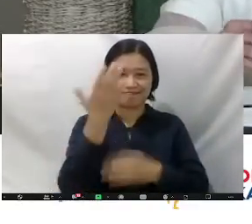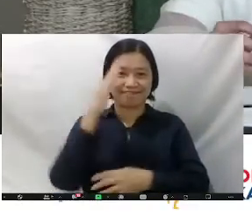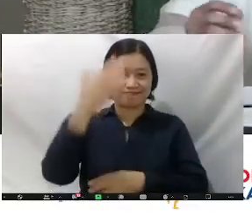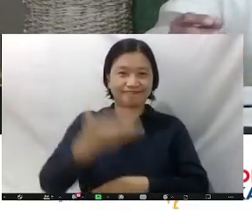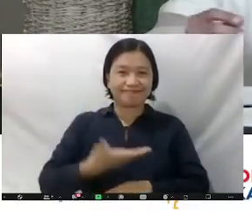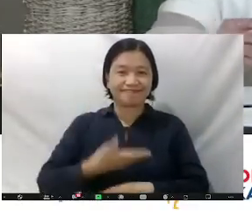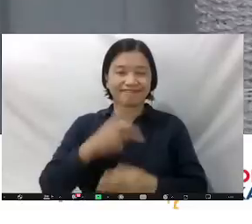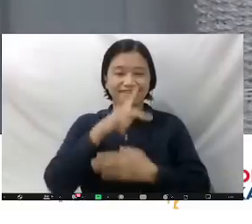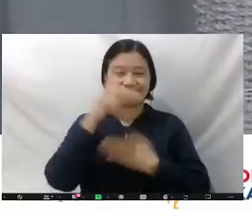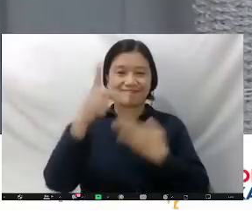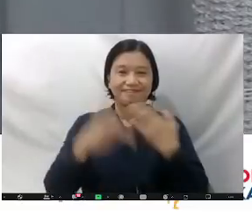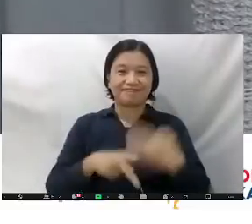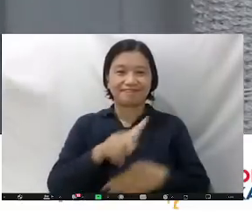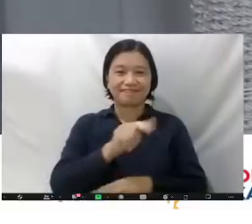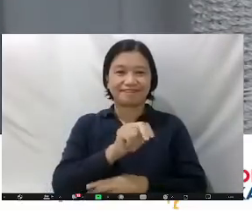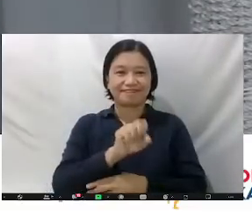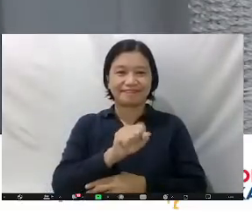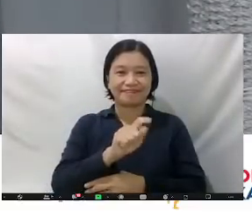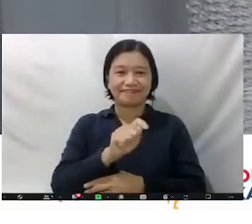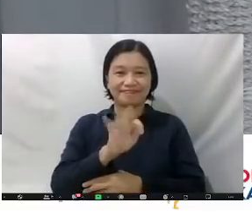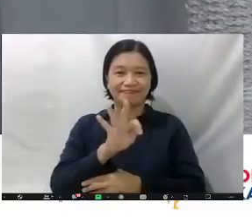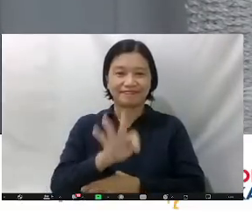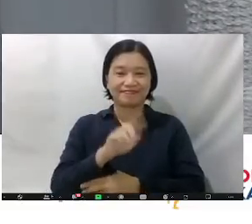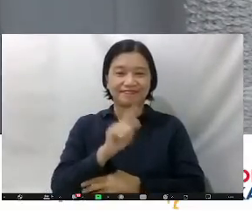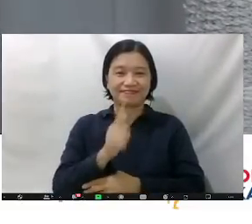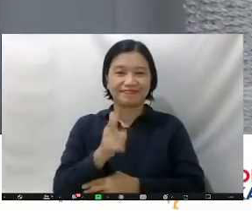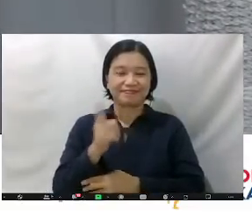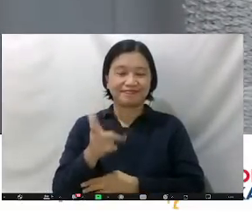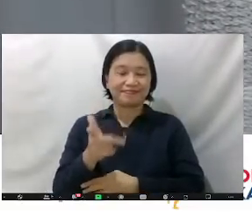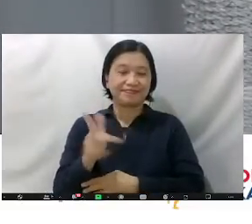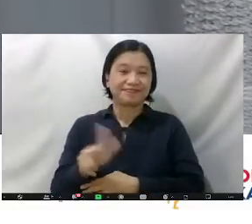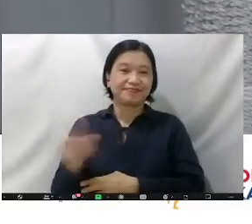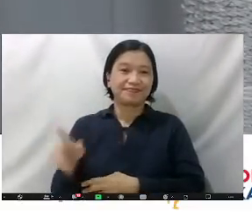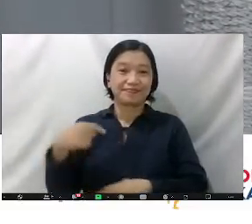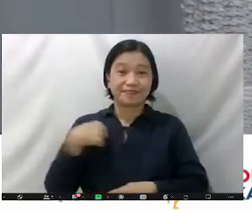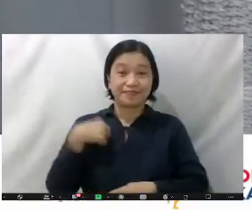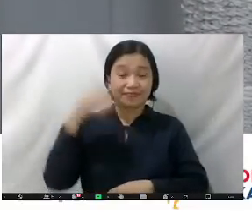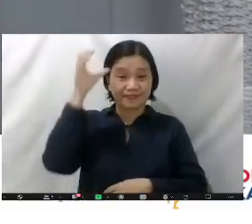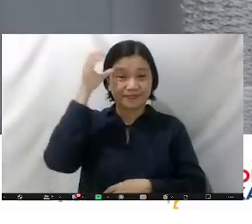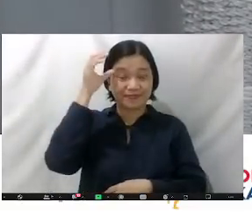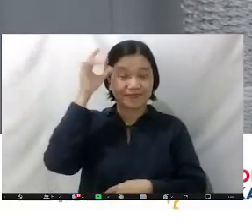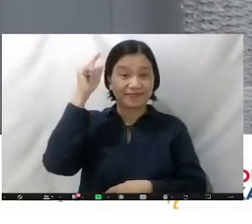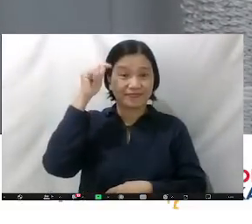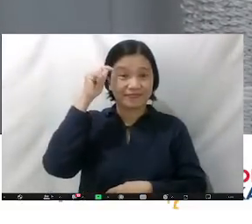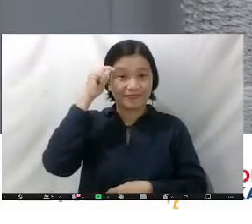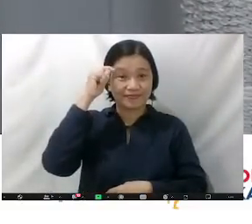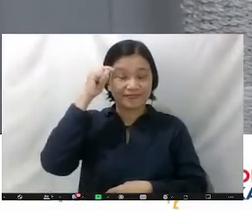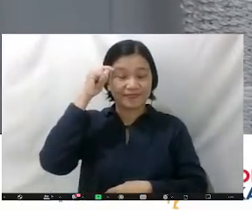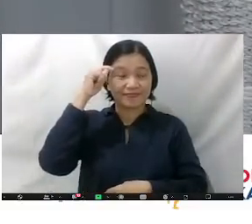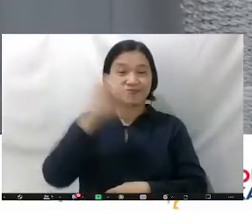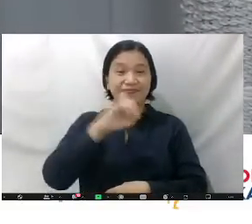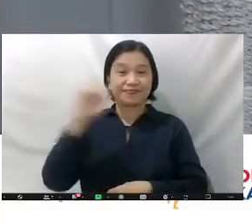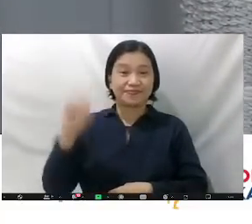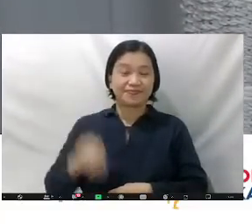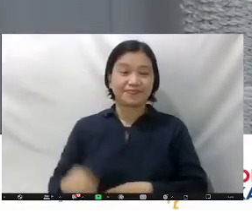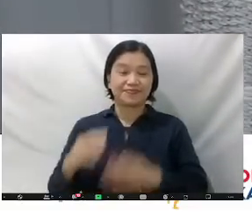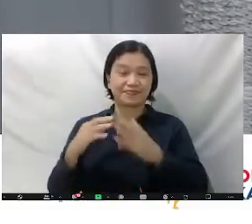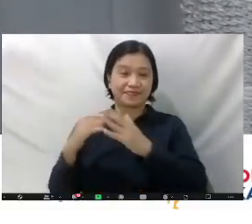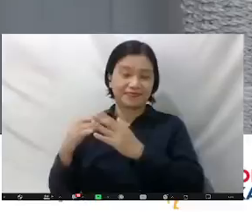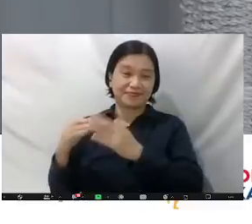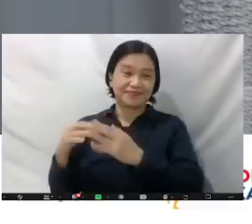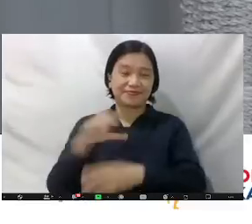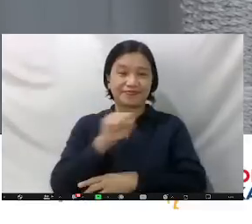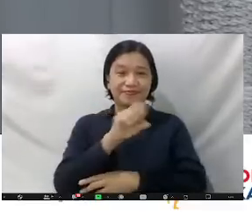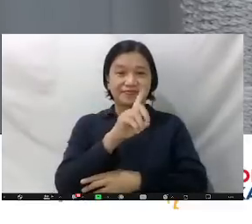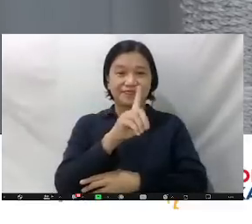for NSTF 2022. I am Carl Patrick Estadeo of Olongapo City National High School, SDO Olongapo City. And